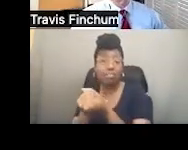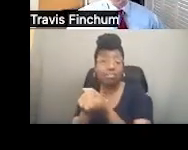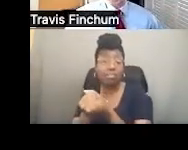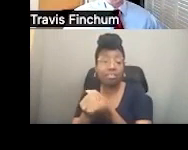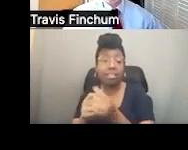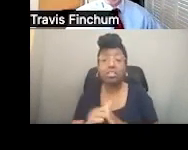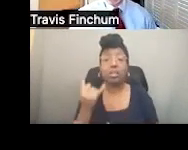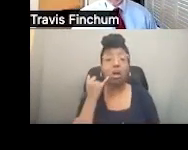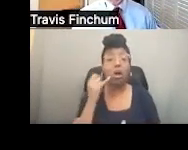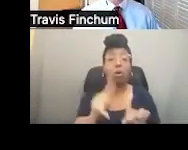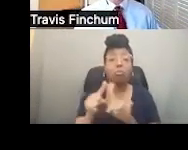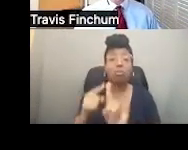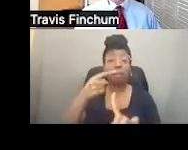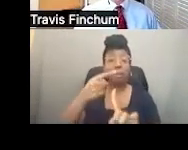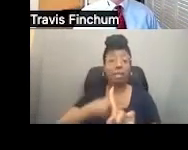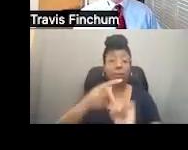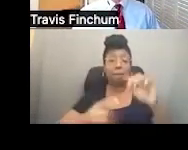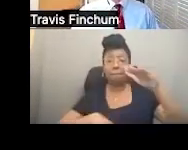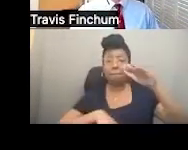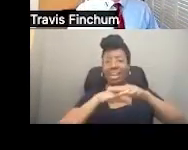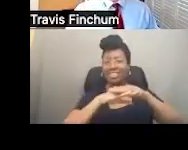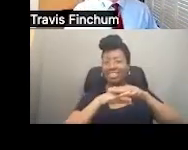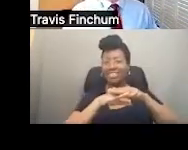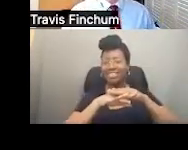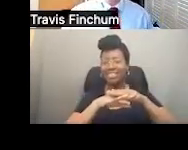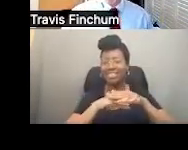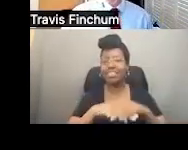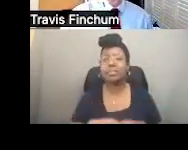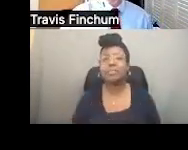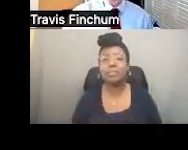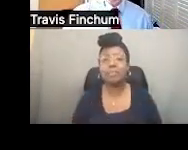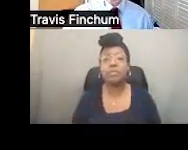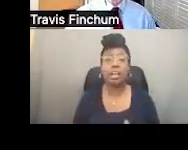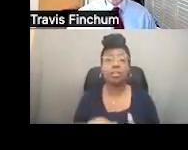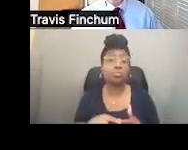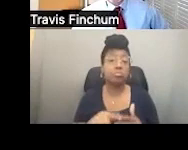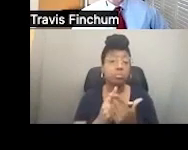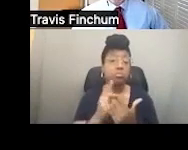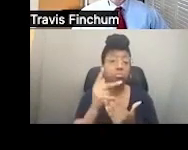also monthly income caps as well. And